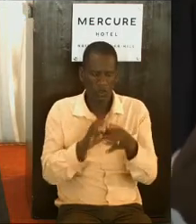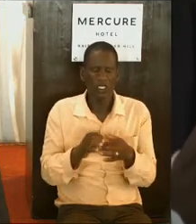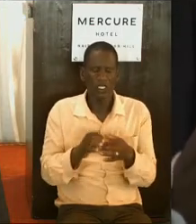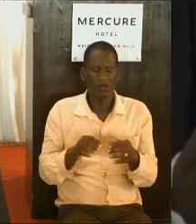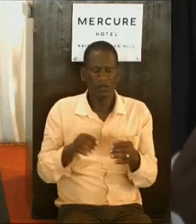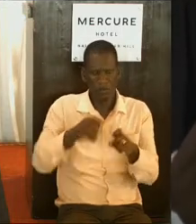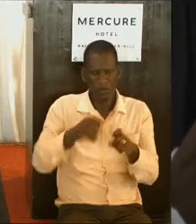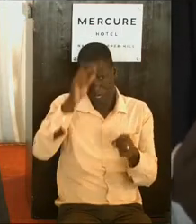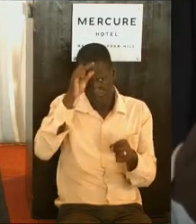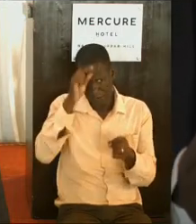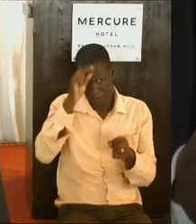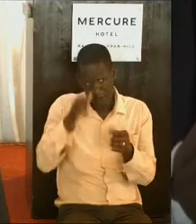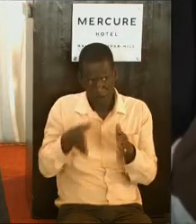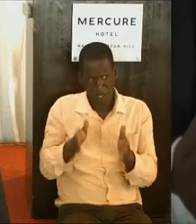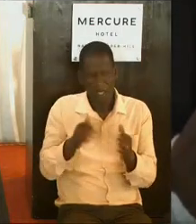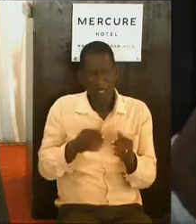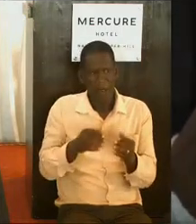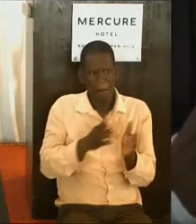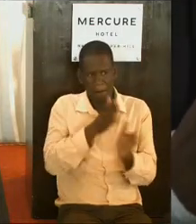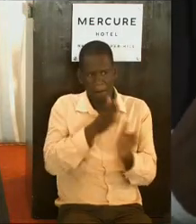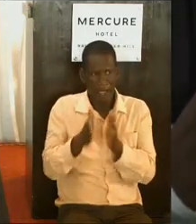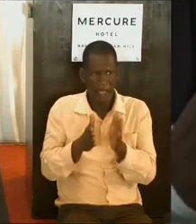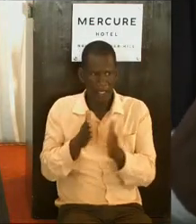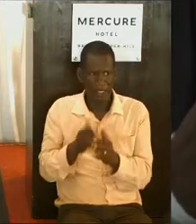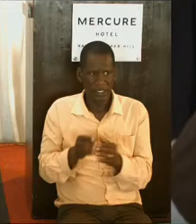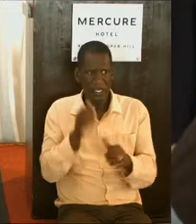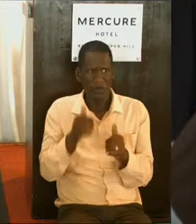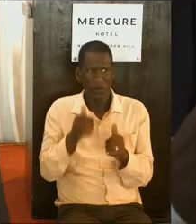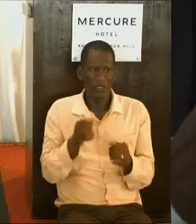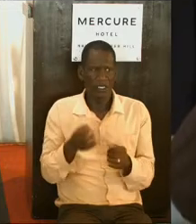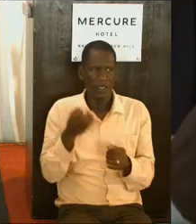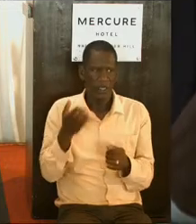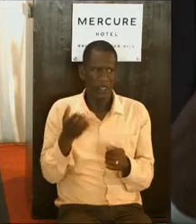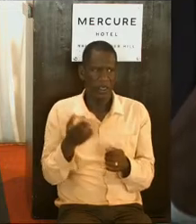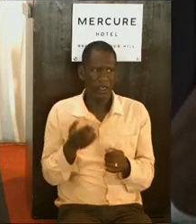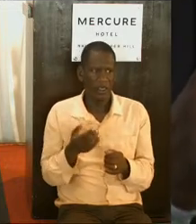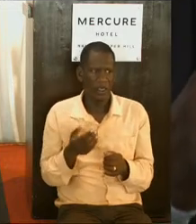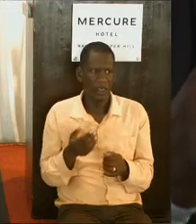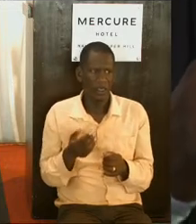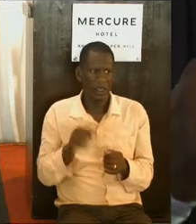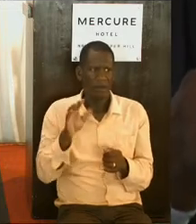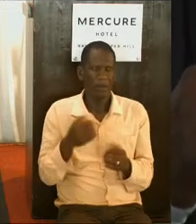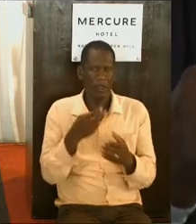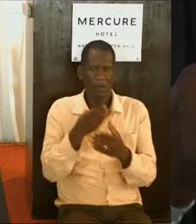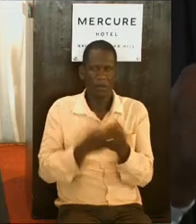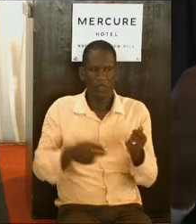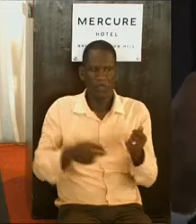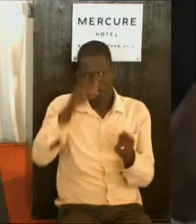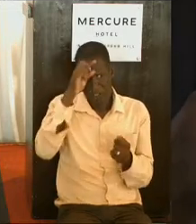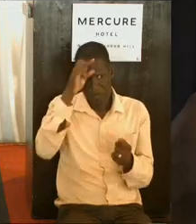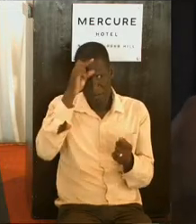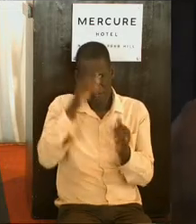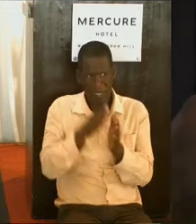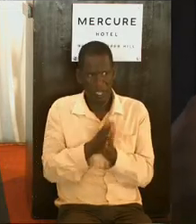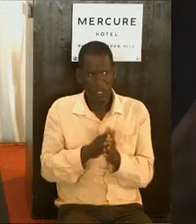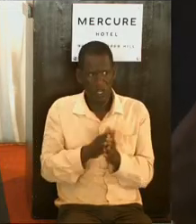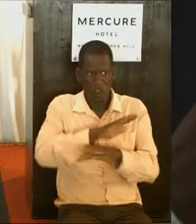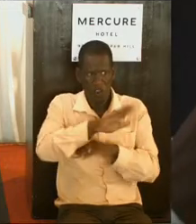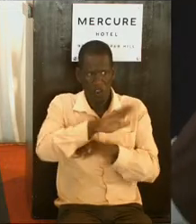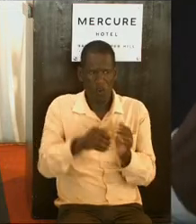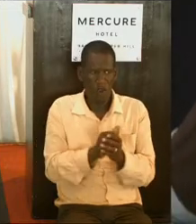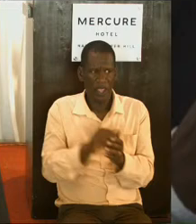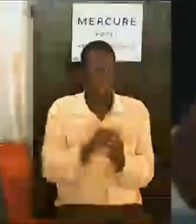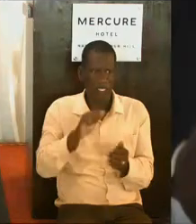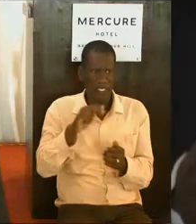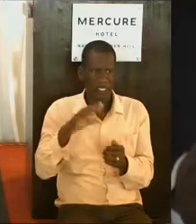point of view measures that are being put place by both government and all agencies